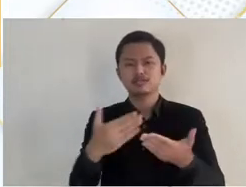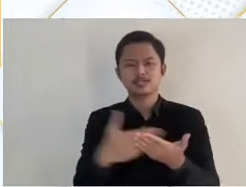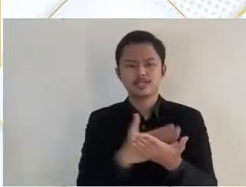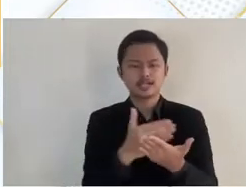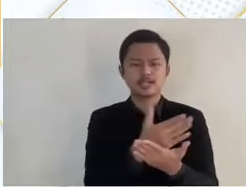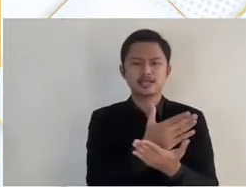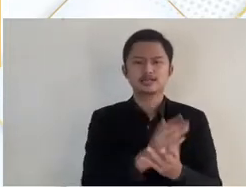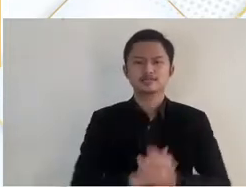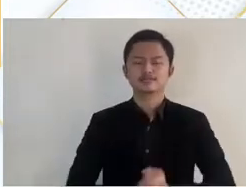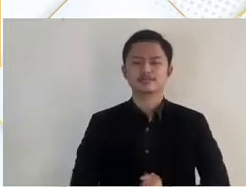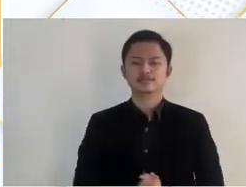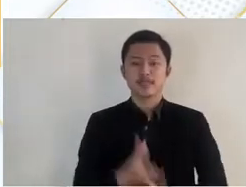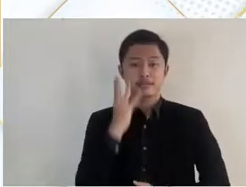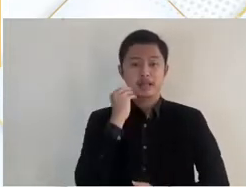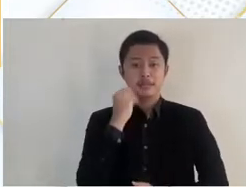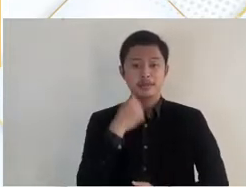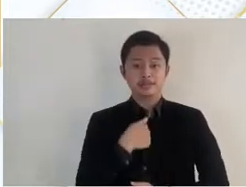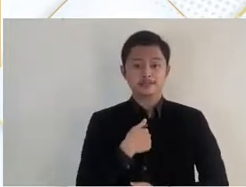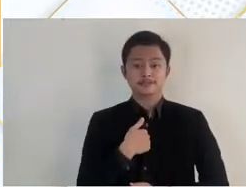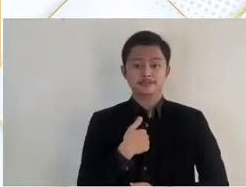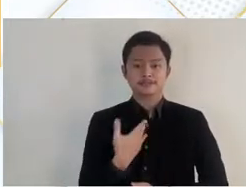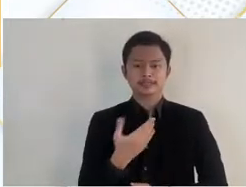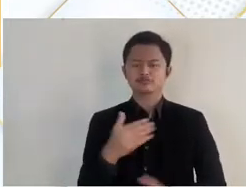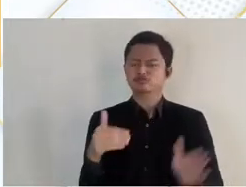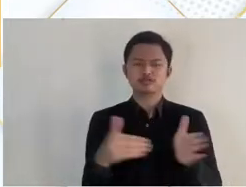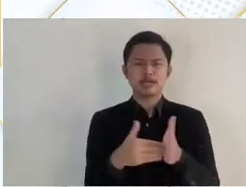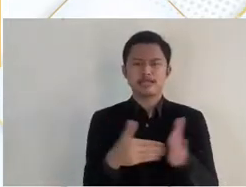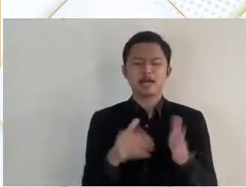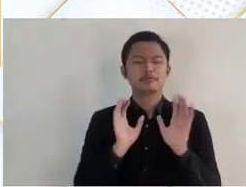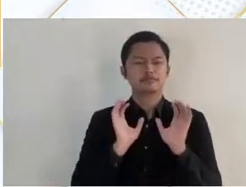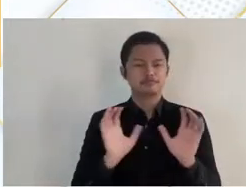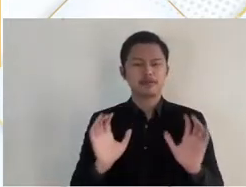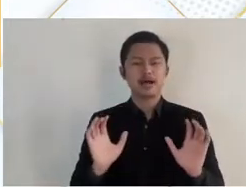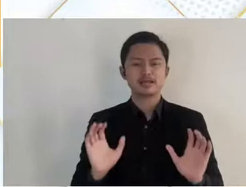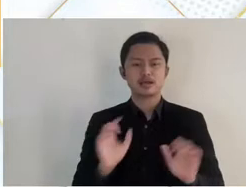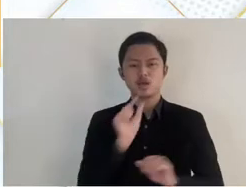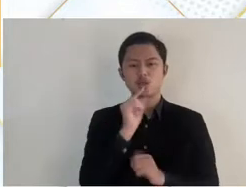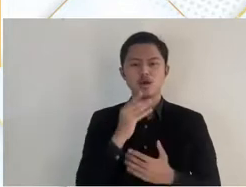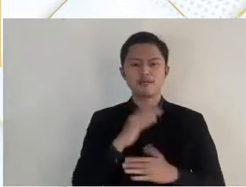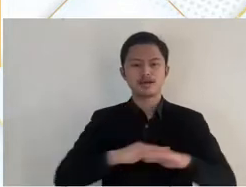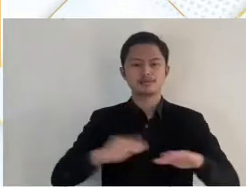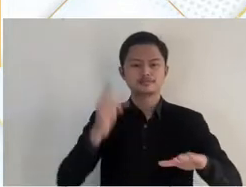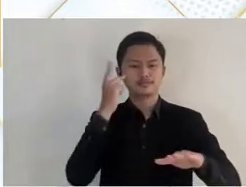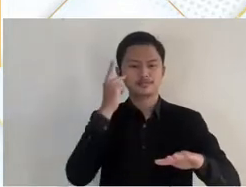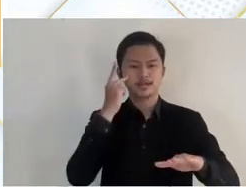In my own experiences, there were a lot of challenges that we as peacekeepers faced.